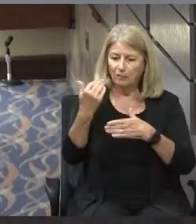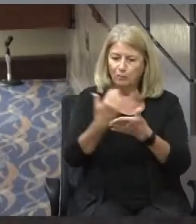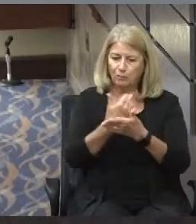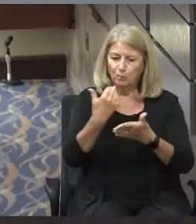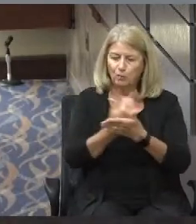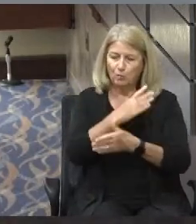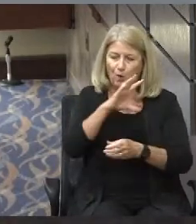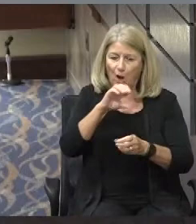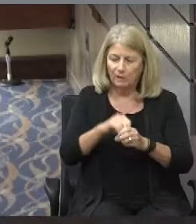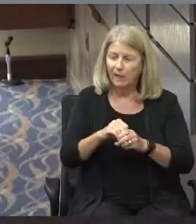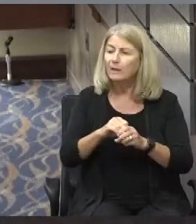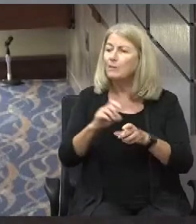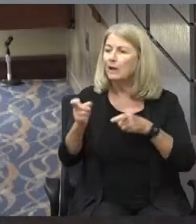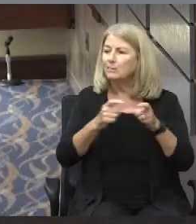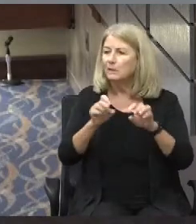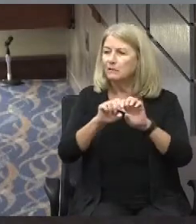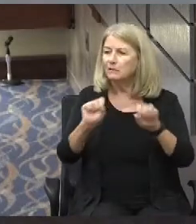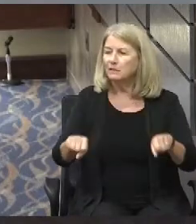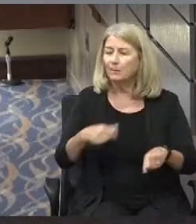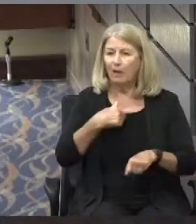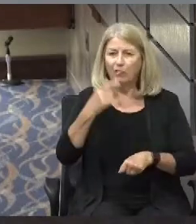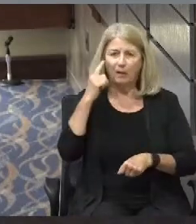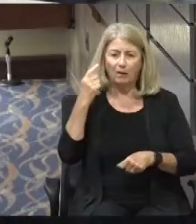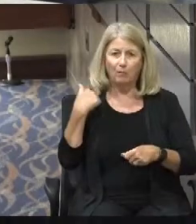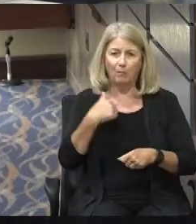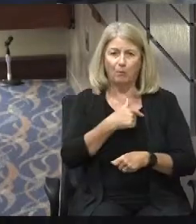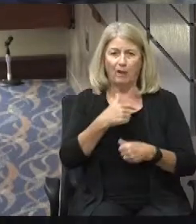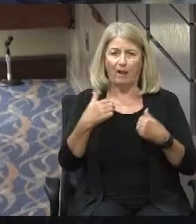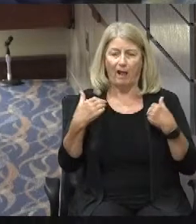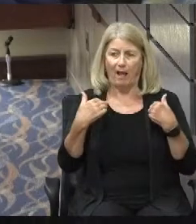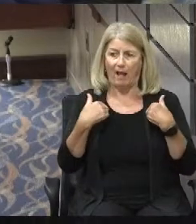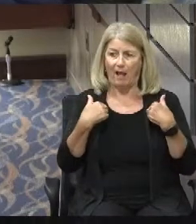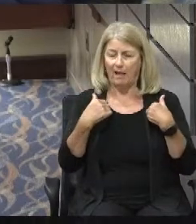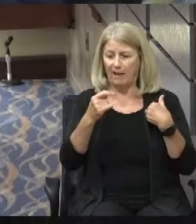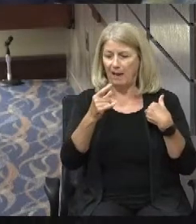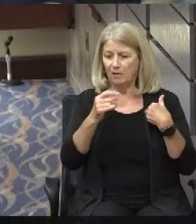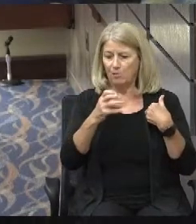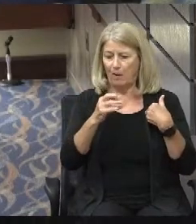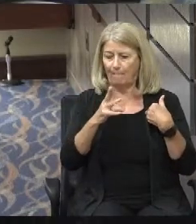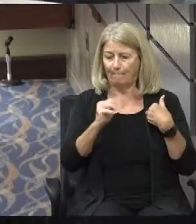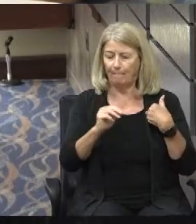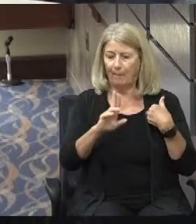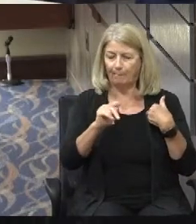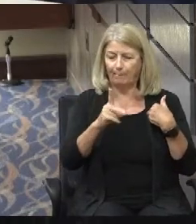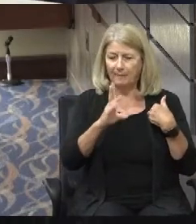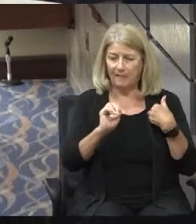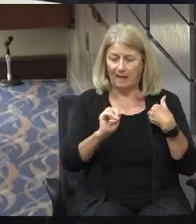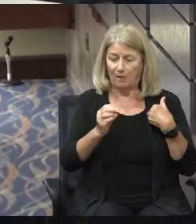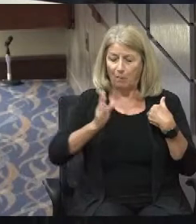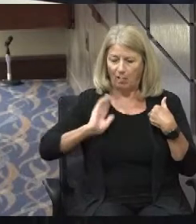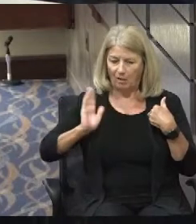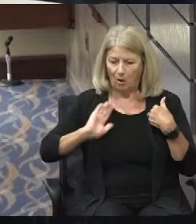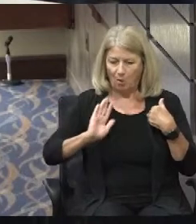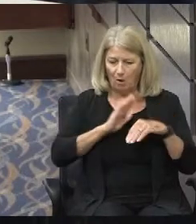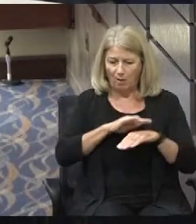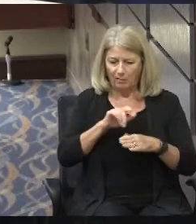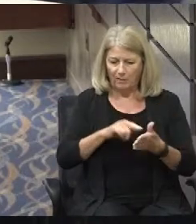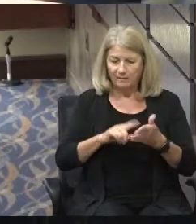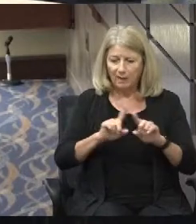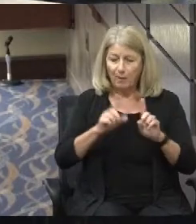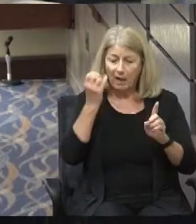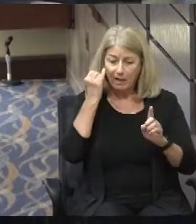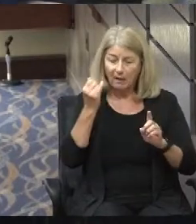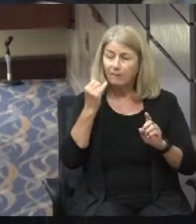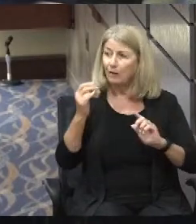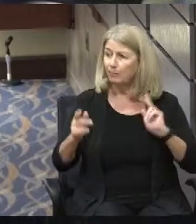management system. I think we had an interim update a while ago on this, but if the public's